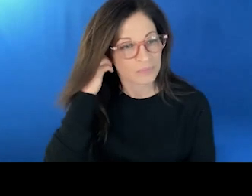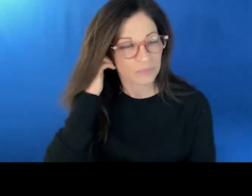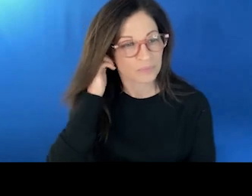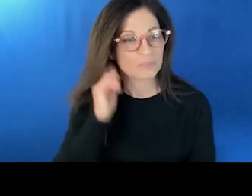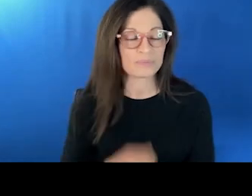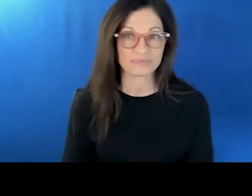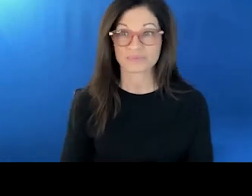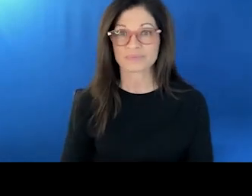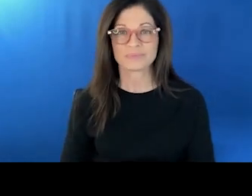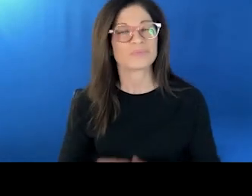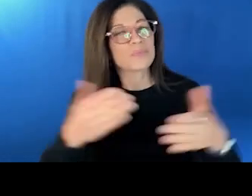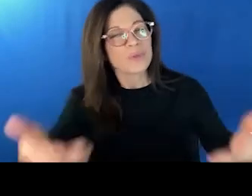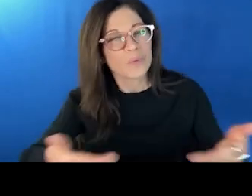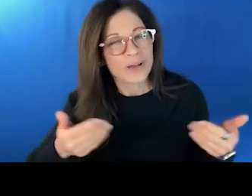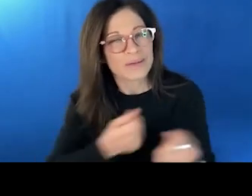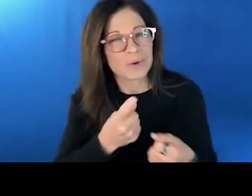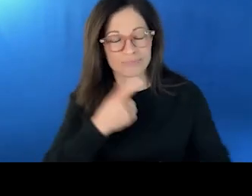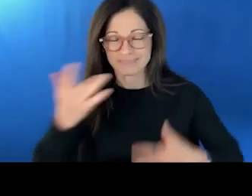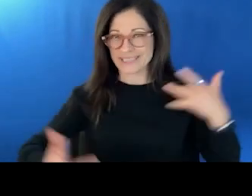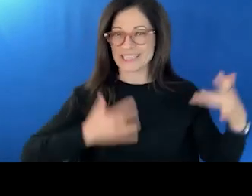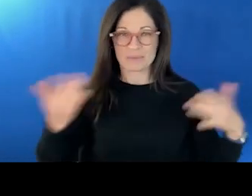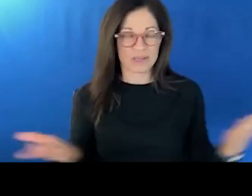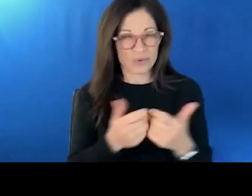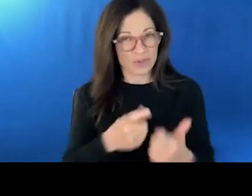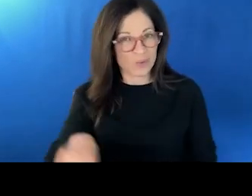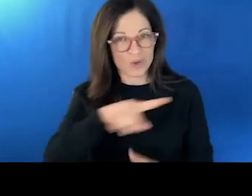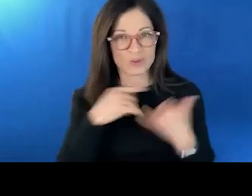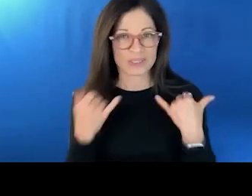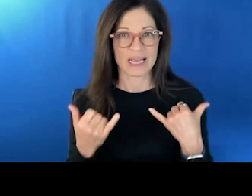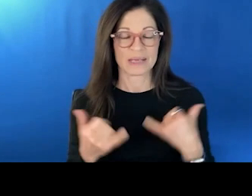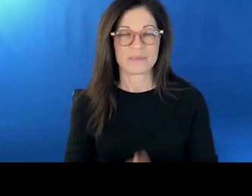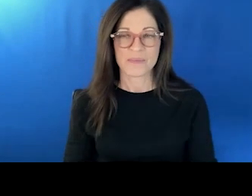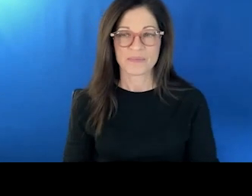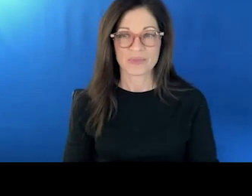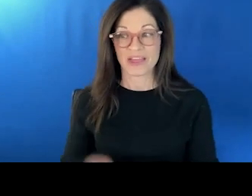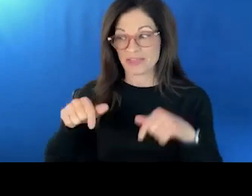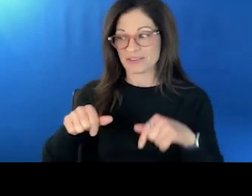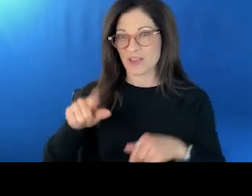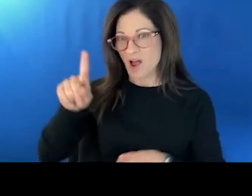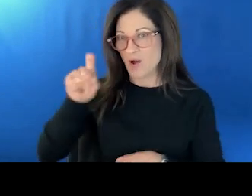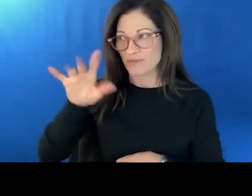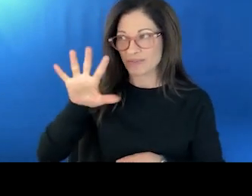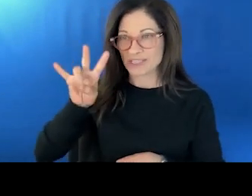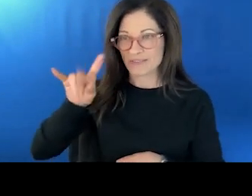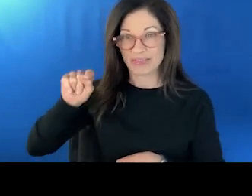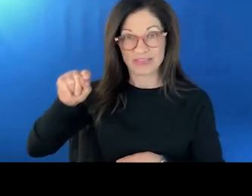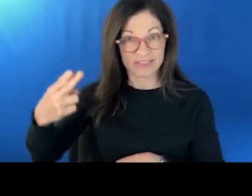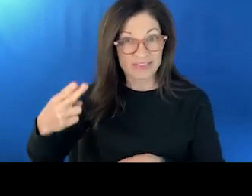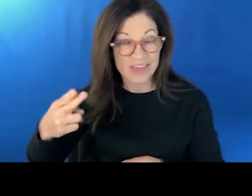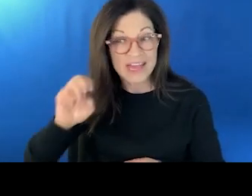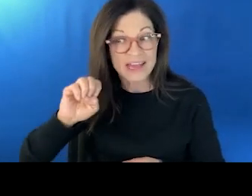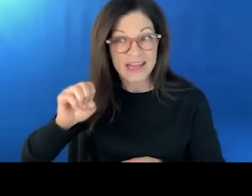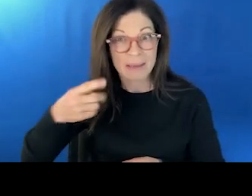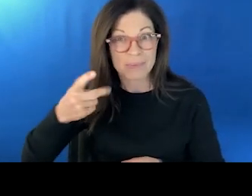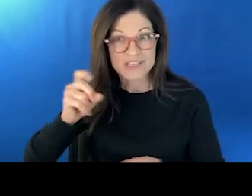Welcome, everyone. Very excited to be here with you today at the 157th episode of the 988 Crisis